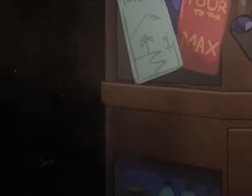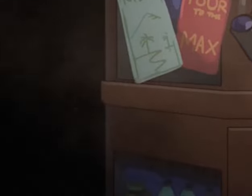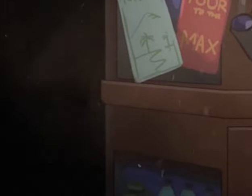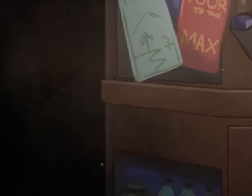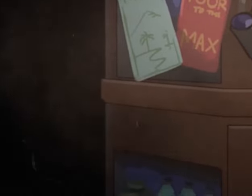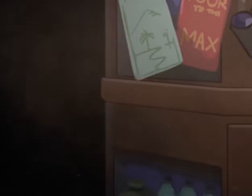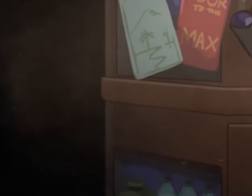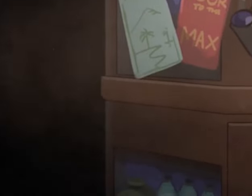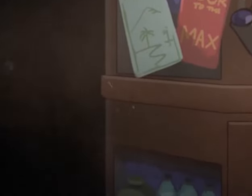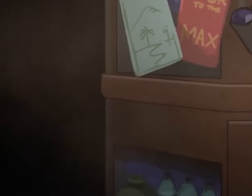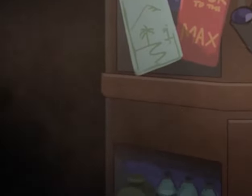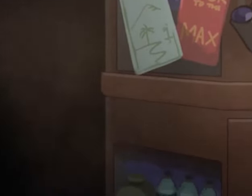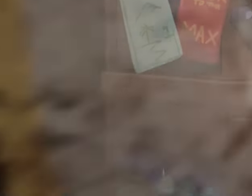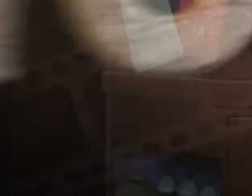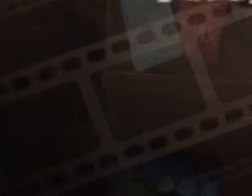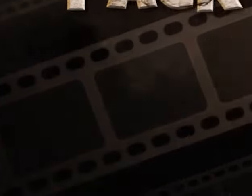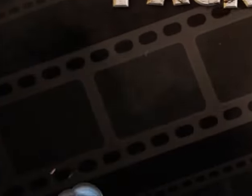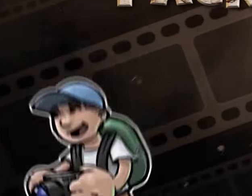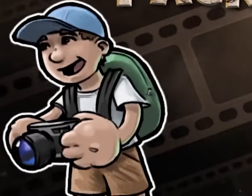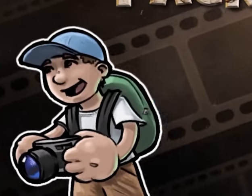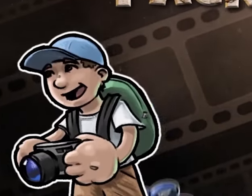So, you heard about the tour?